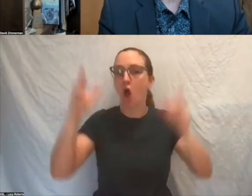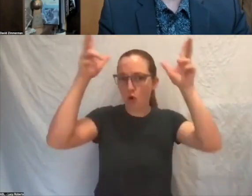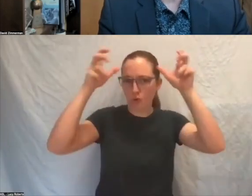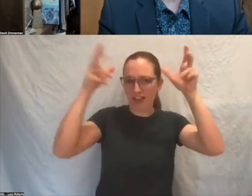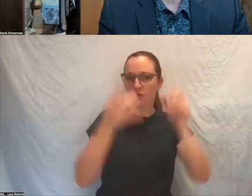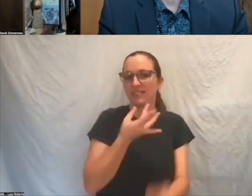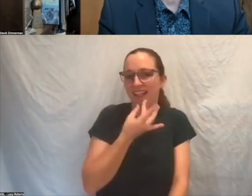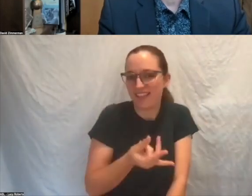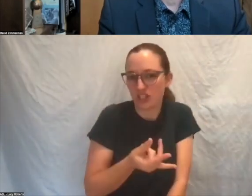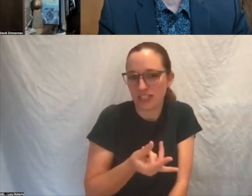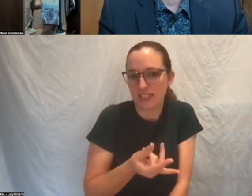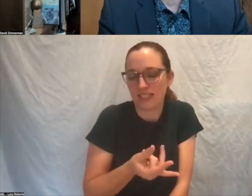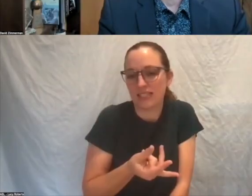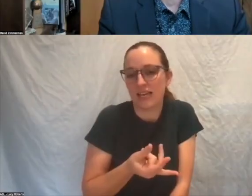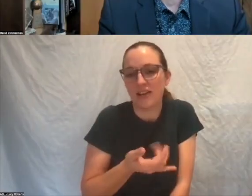delicious